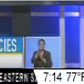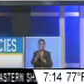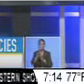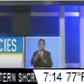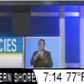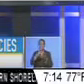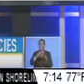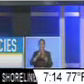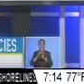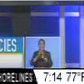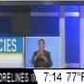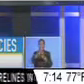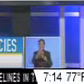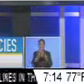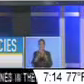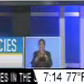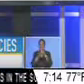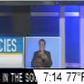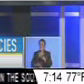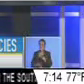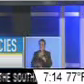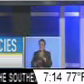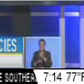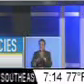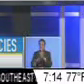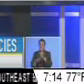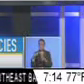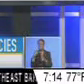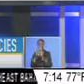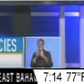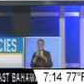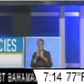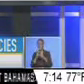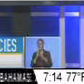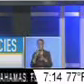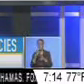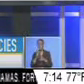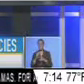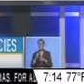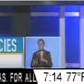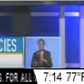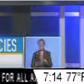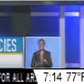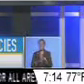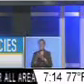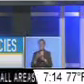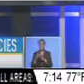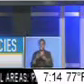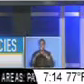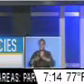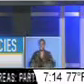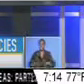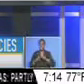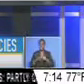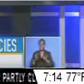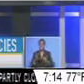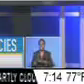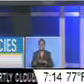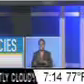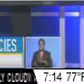from the Department of Fisheries to talk about the survival of the fish and why fishermen should pay attention. Here's LaDawn